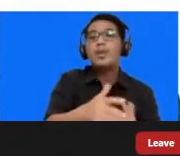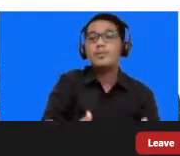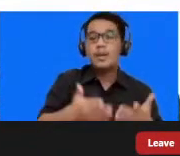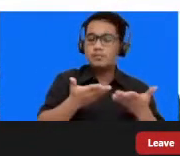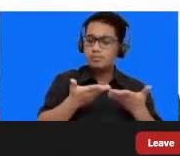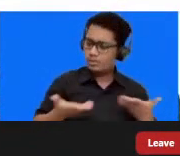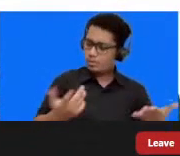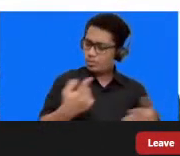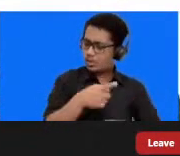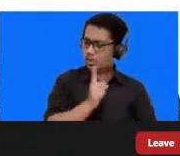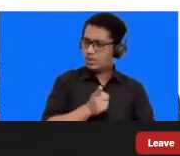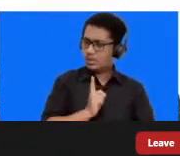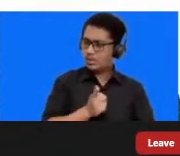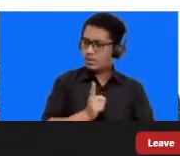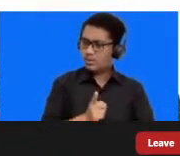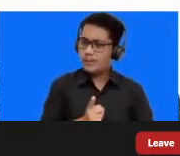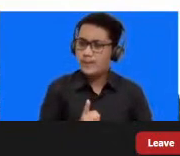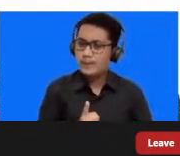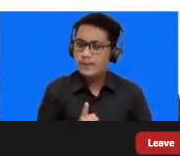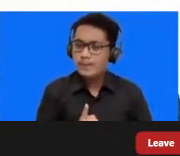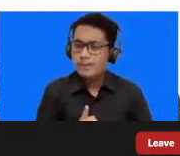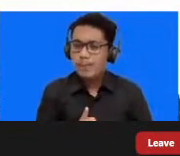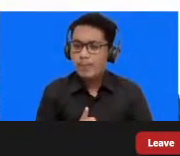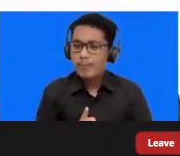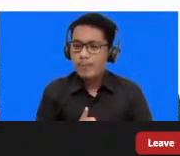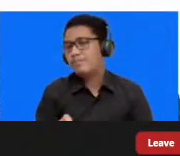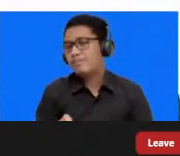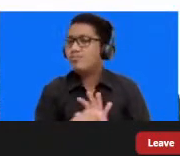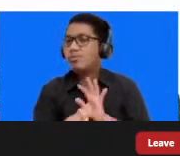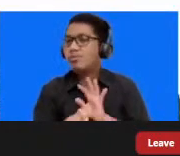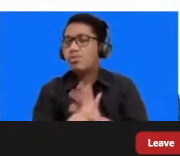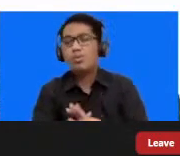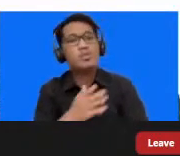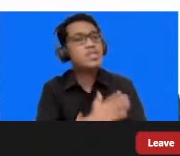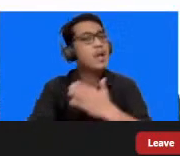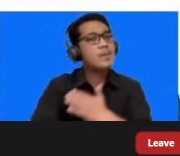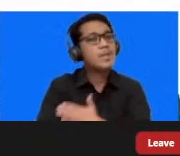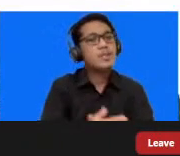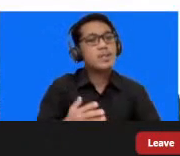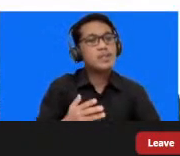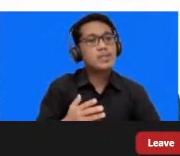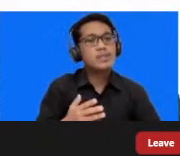the person with disabilities and older person along with women.